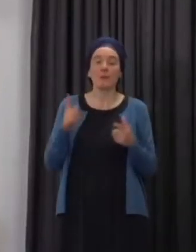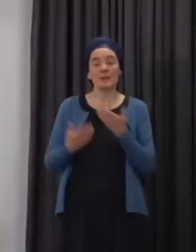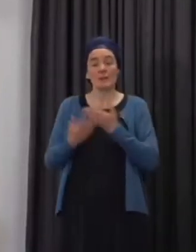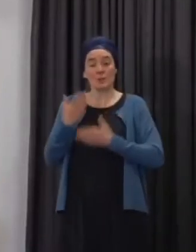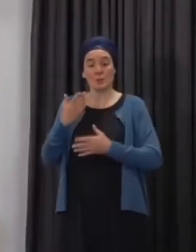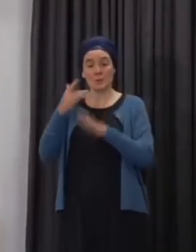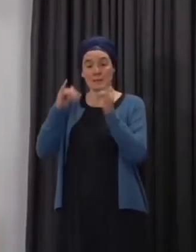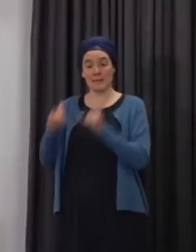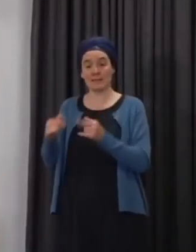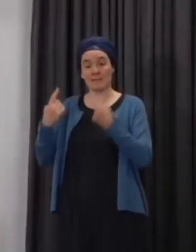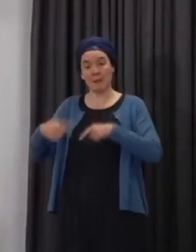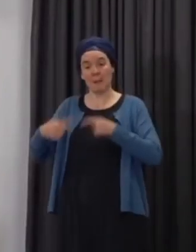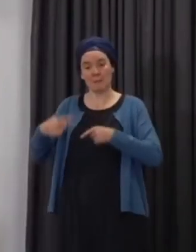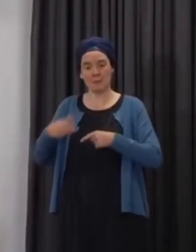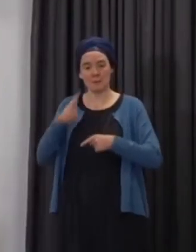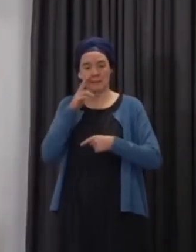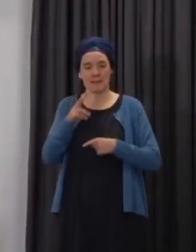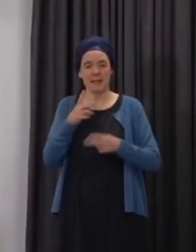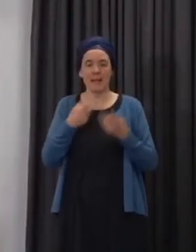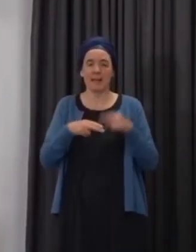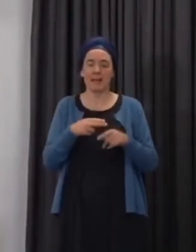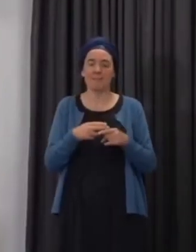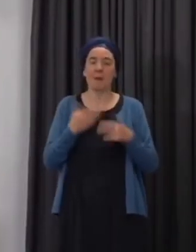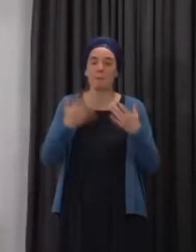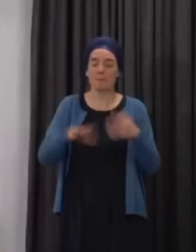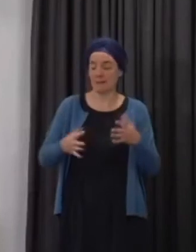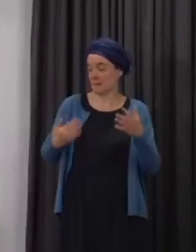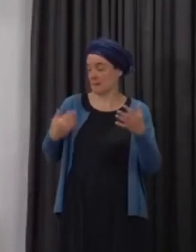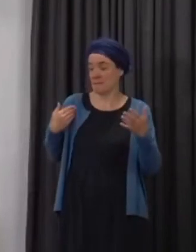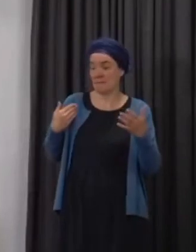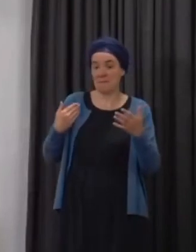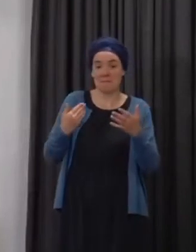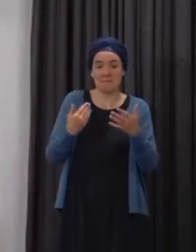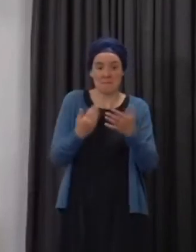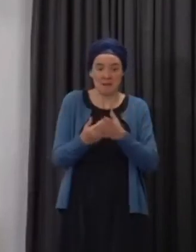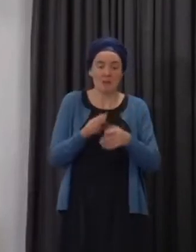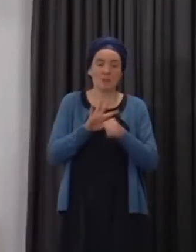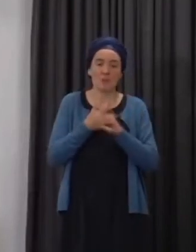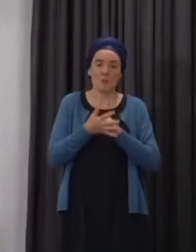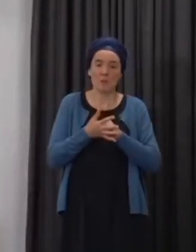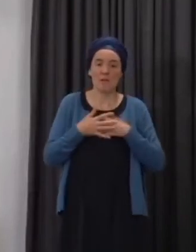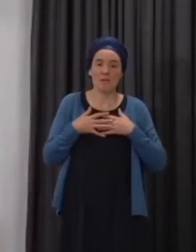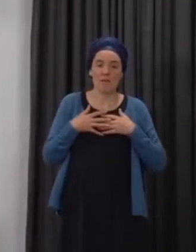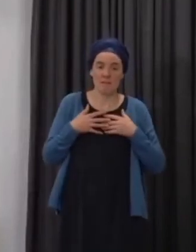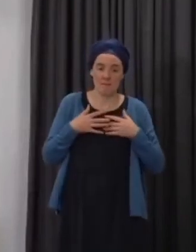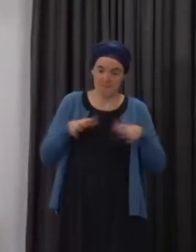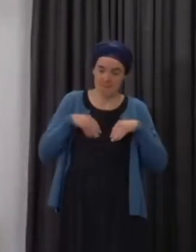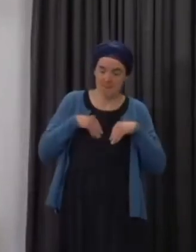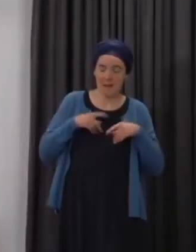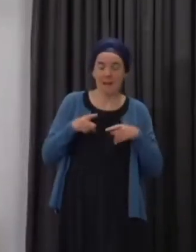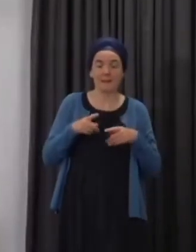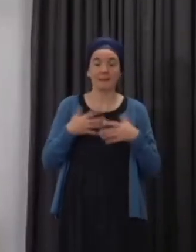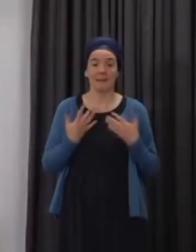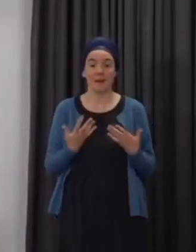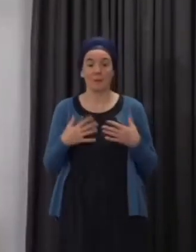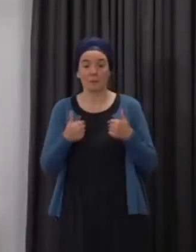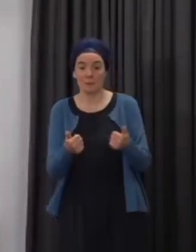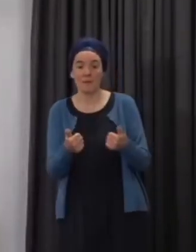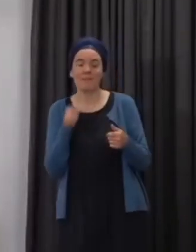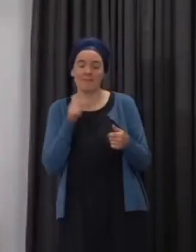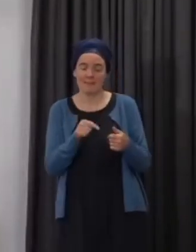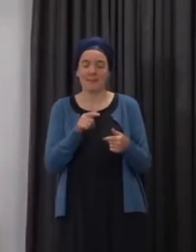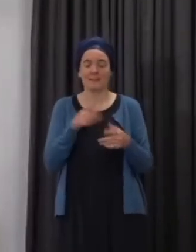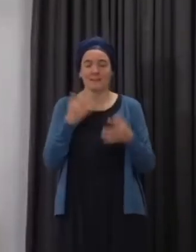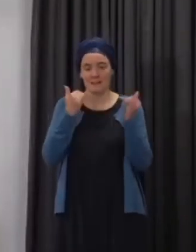be available to care home staff. But testing is only one part of our plan to support care homes.